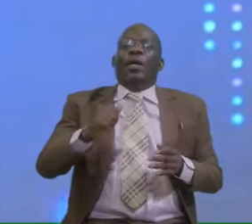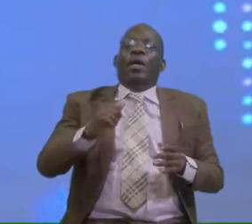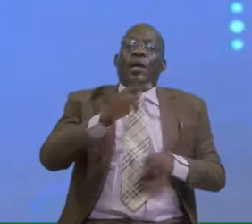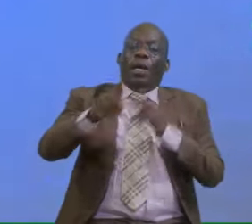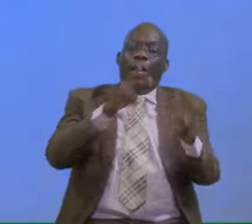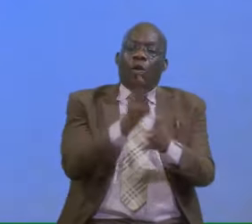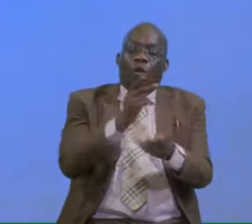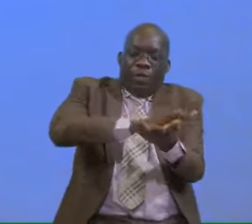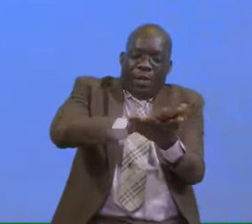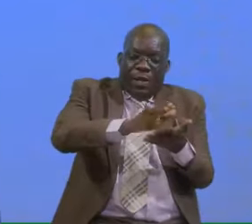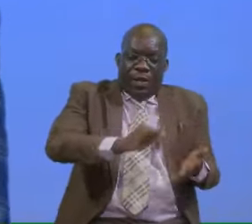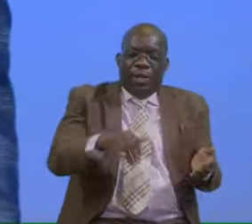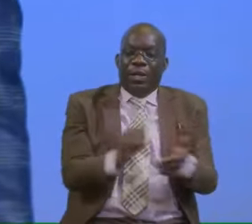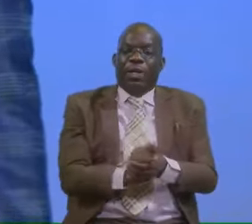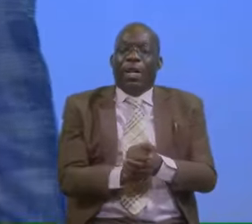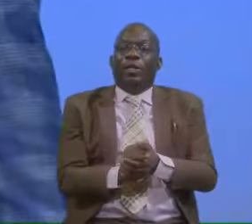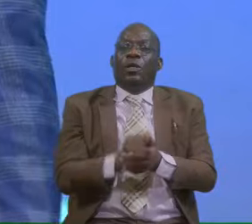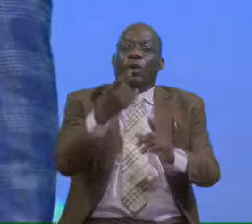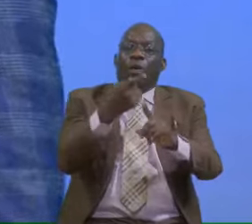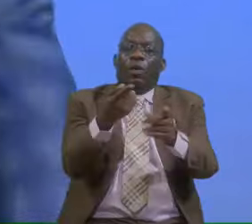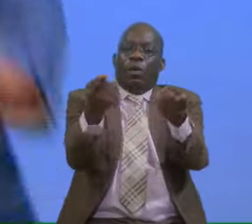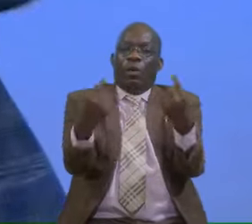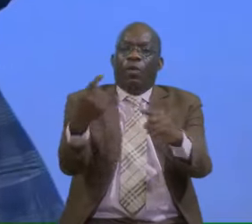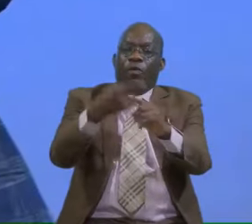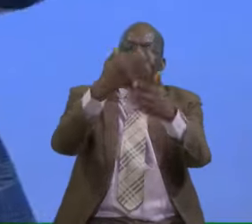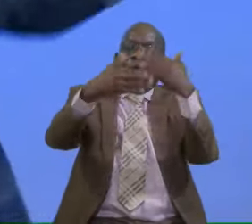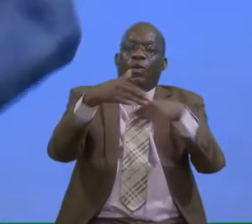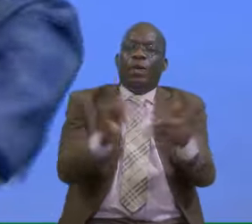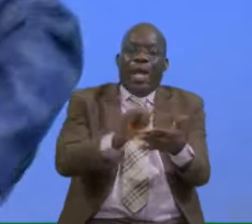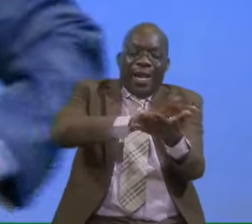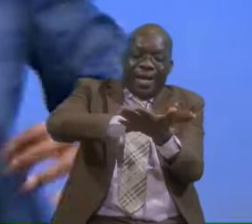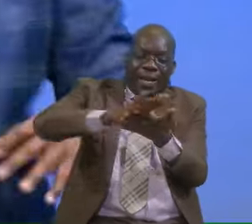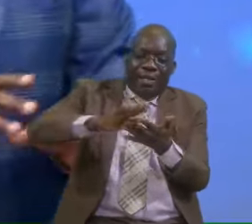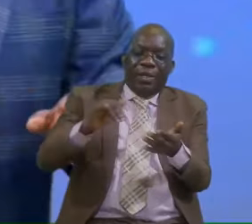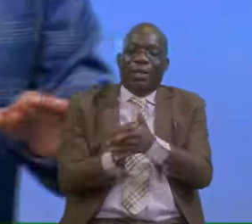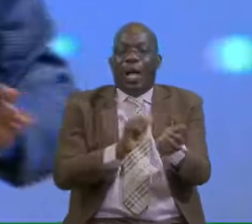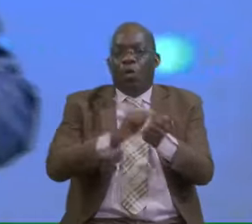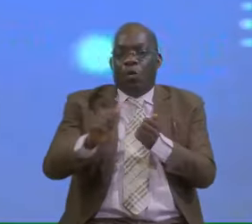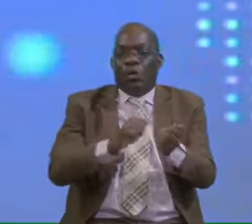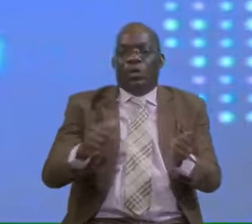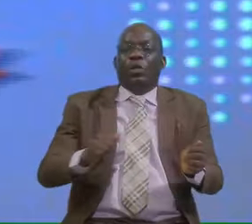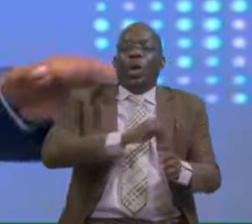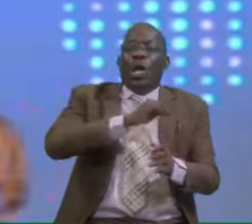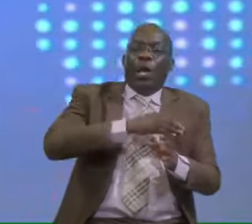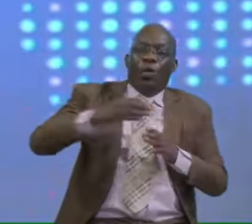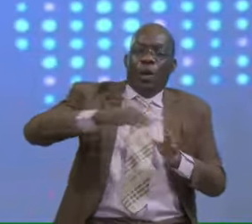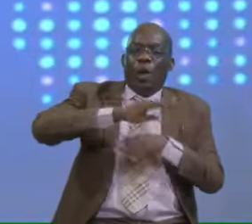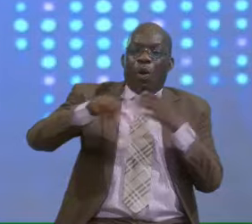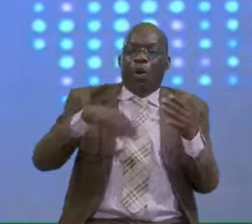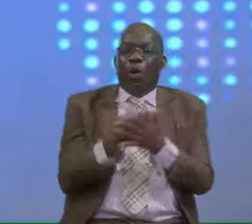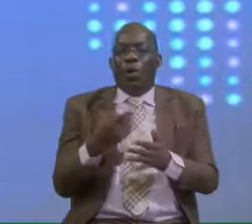that drops off, that clears off, that washes off all the sins you